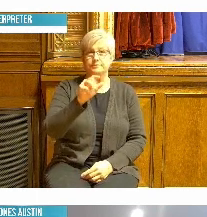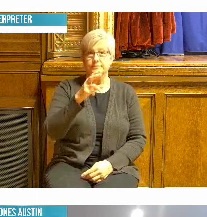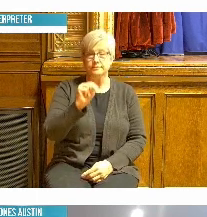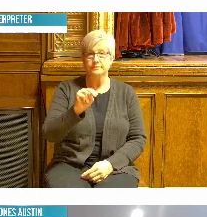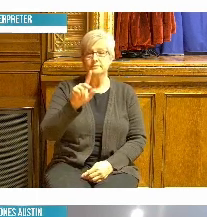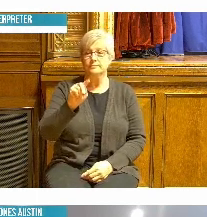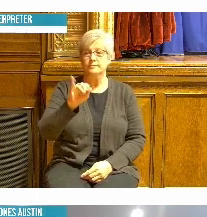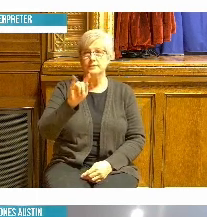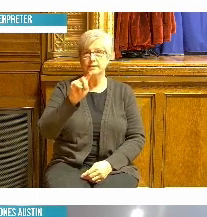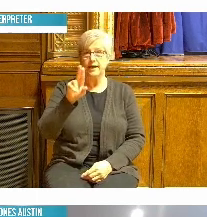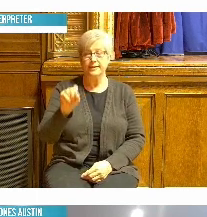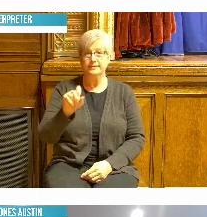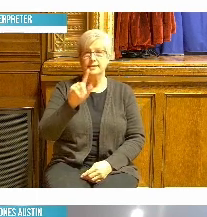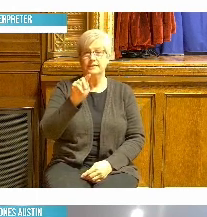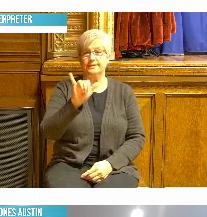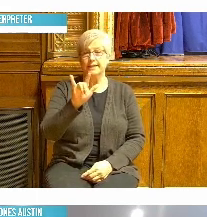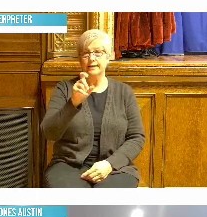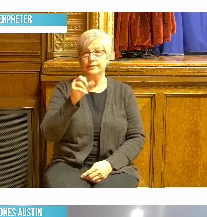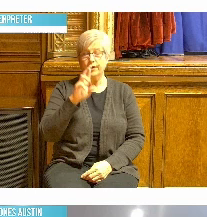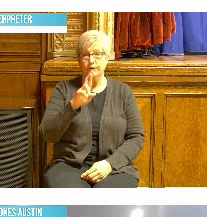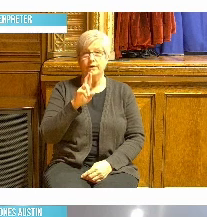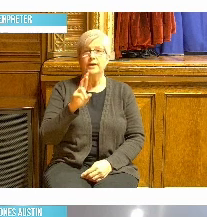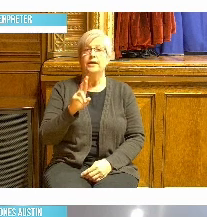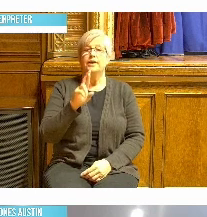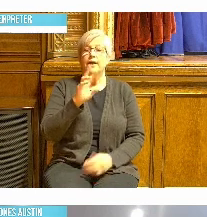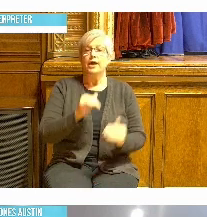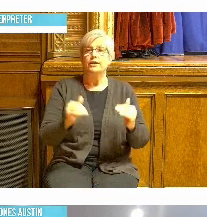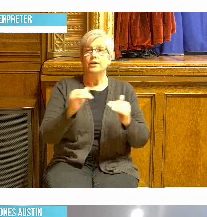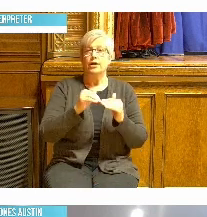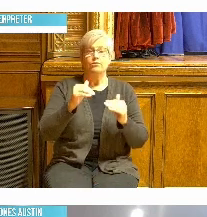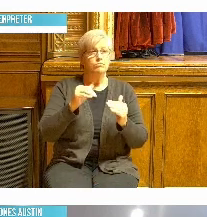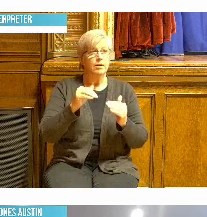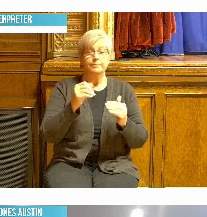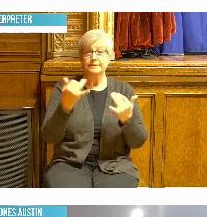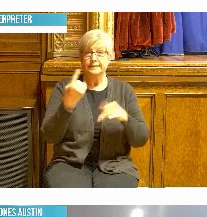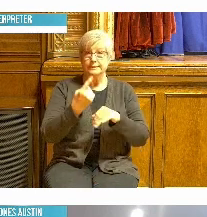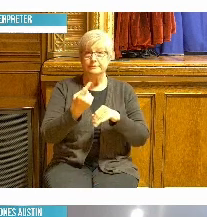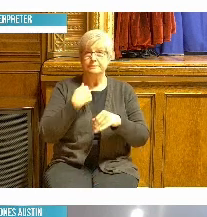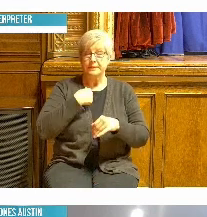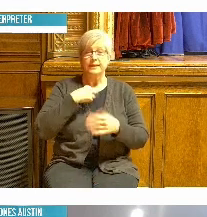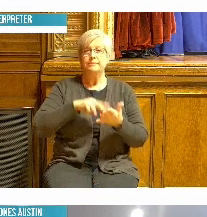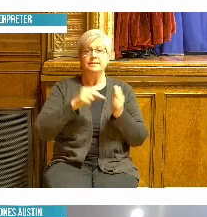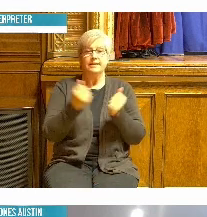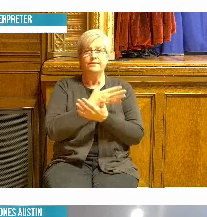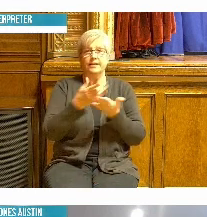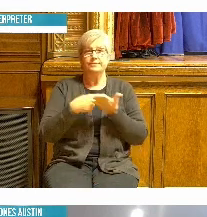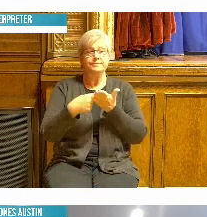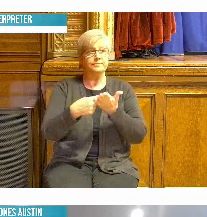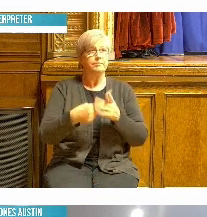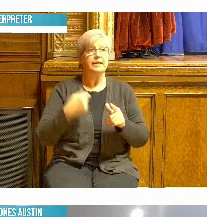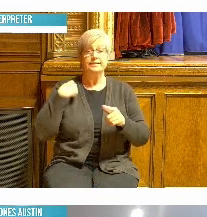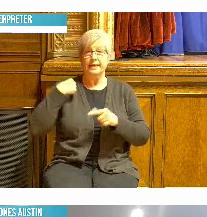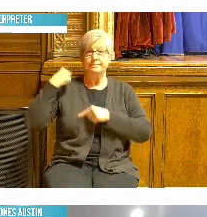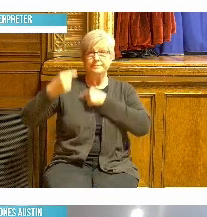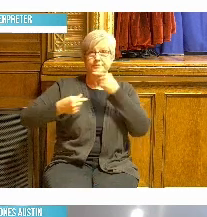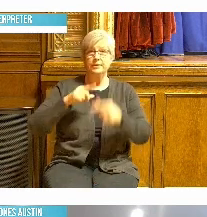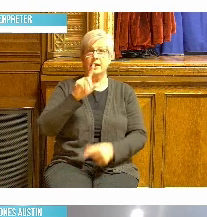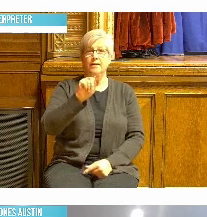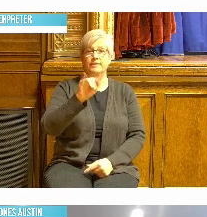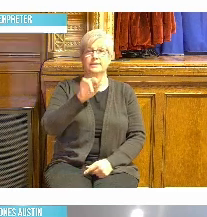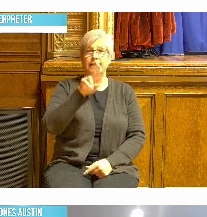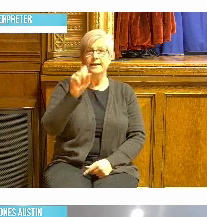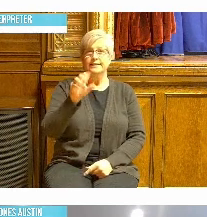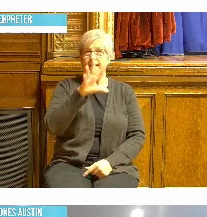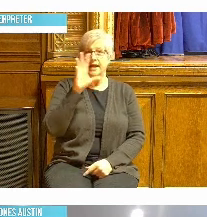Taylor, and reparations to me is everything that we're talking about here tonight, because I am a descendant of the Titus